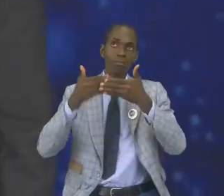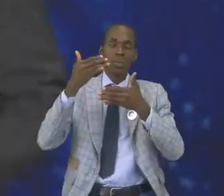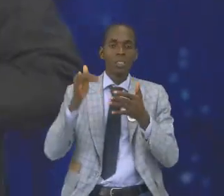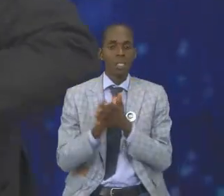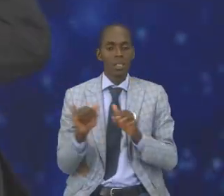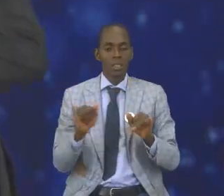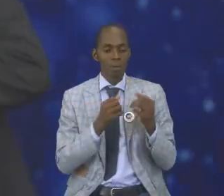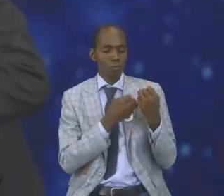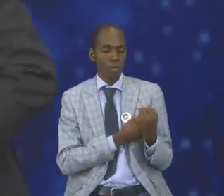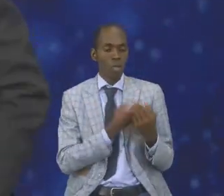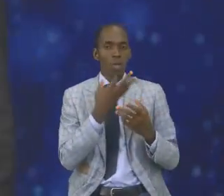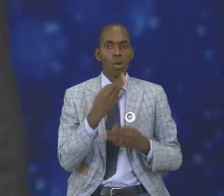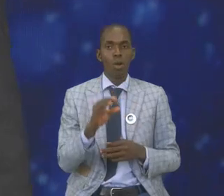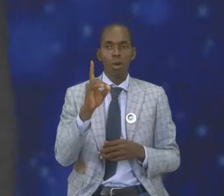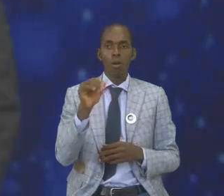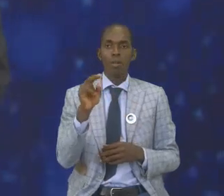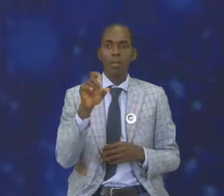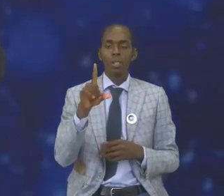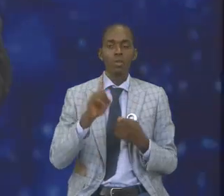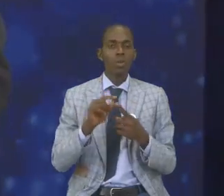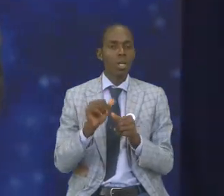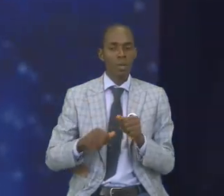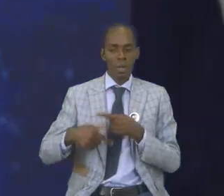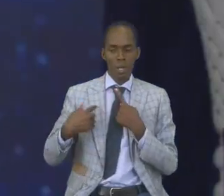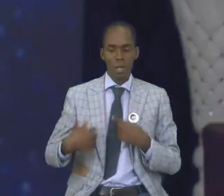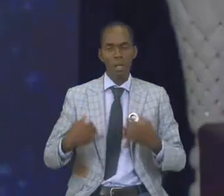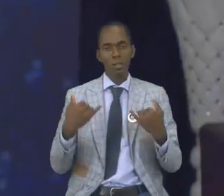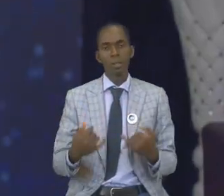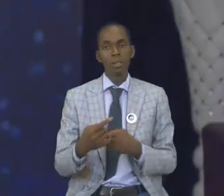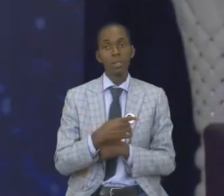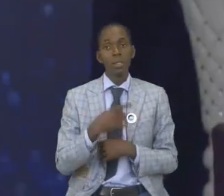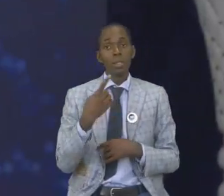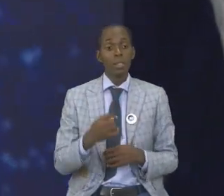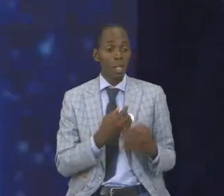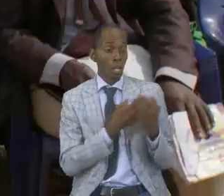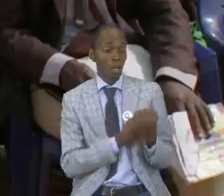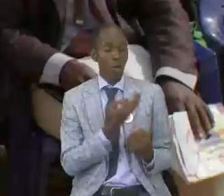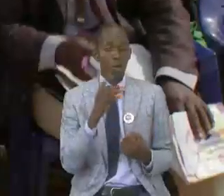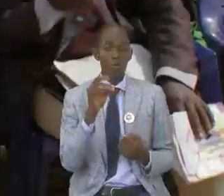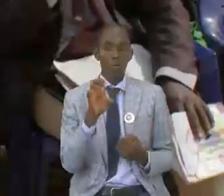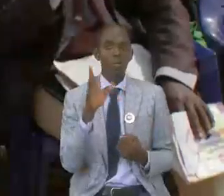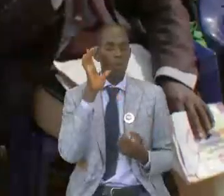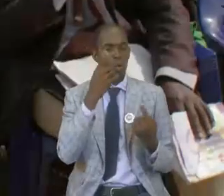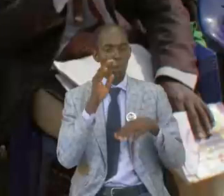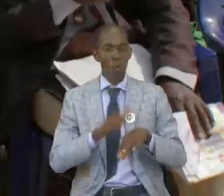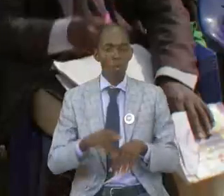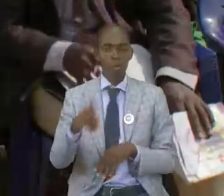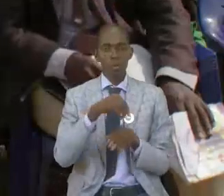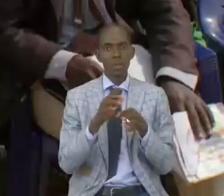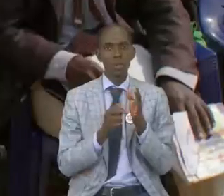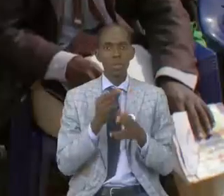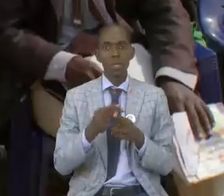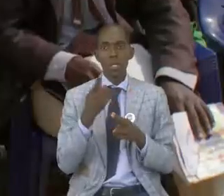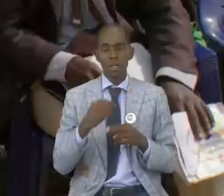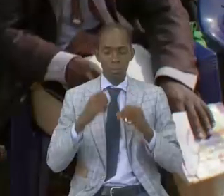of Daniel into every heart today? The courage of Daniel will come to you. The power